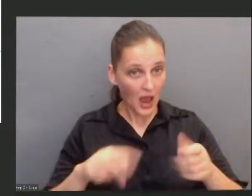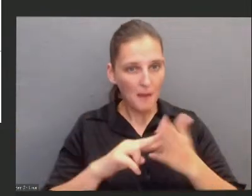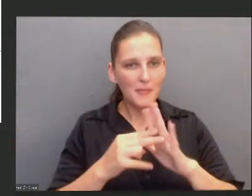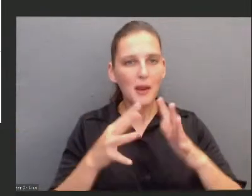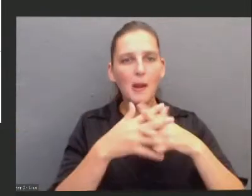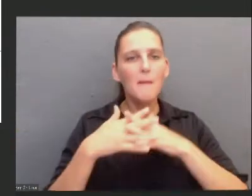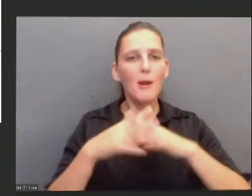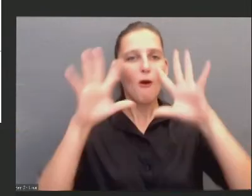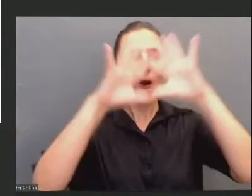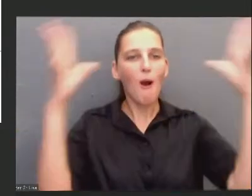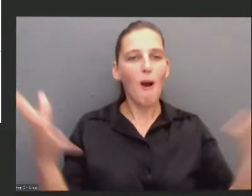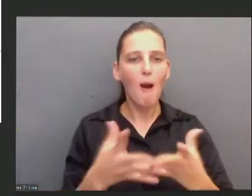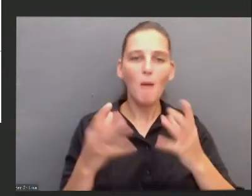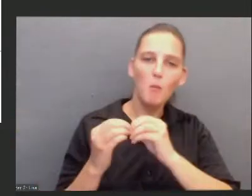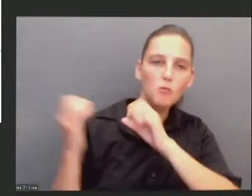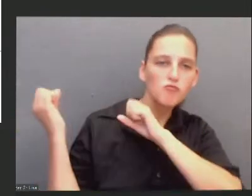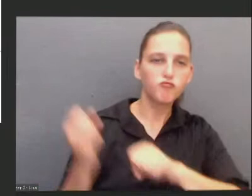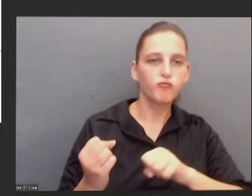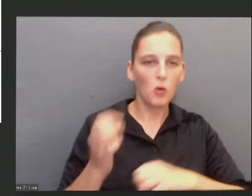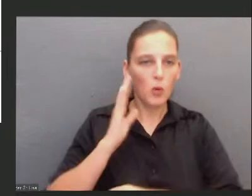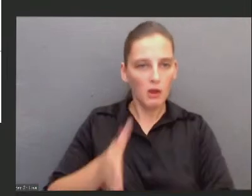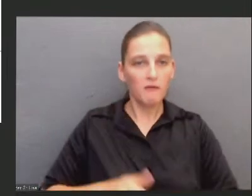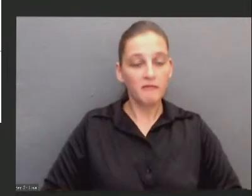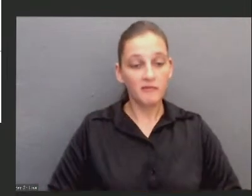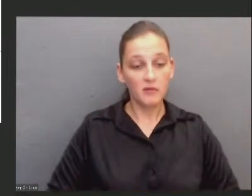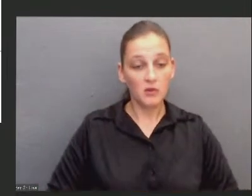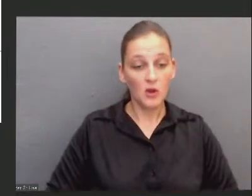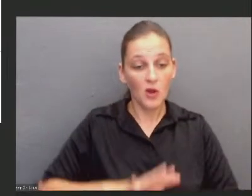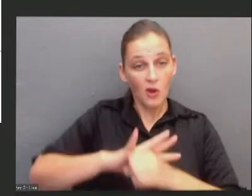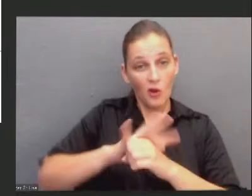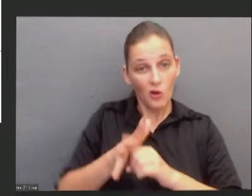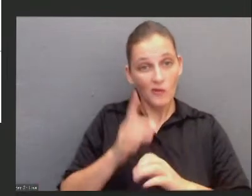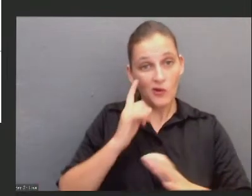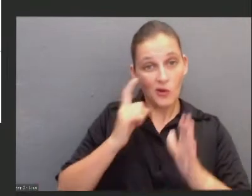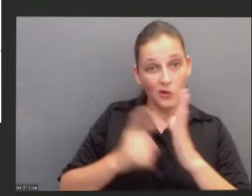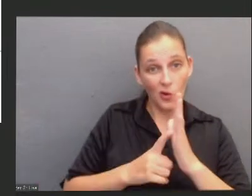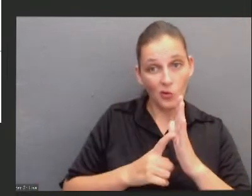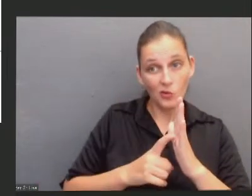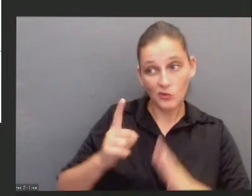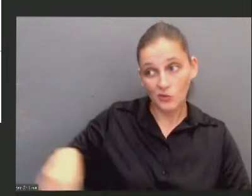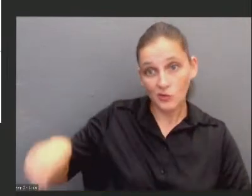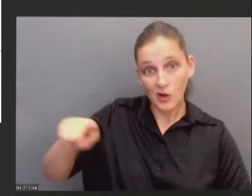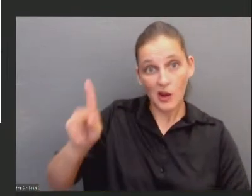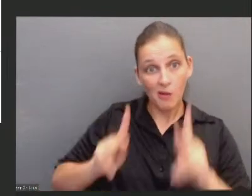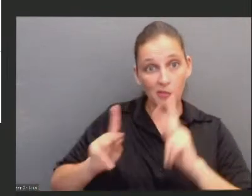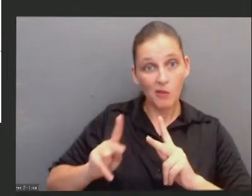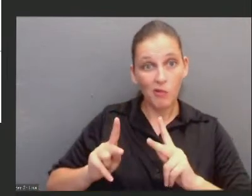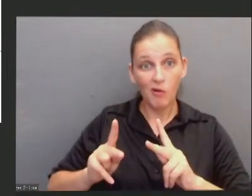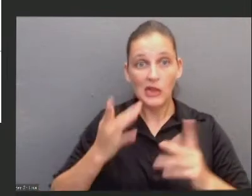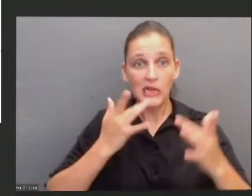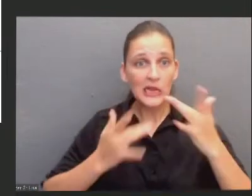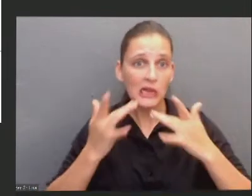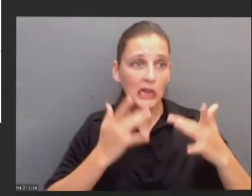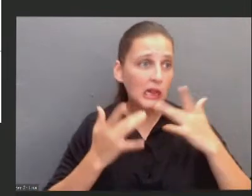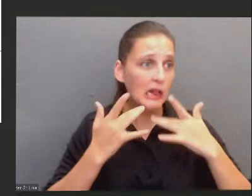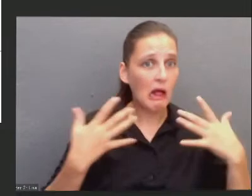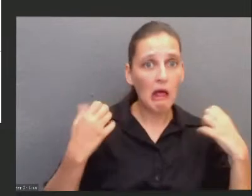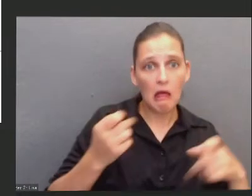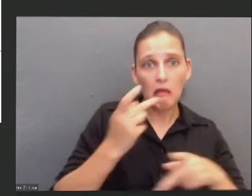with limited access to healthcare resources prior to the pandemic are at far greater risk of suffering from and succumbing to this